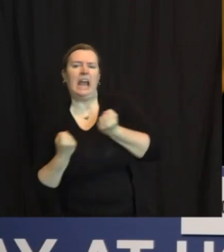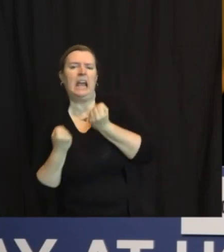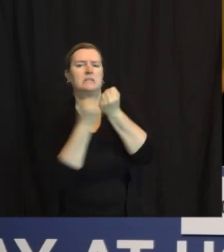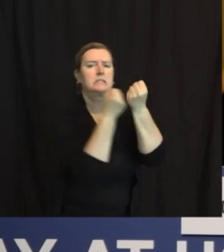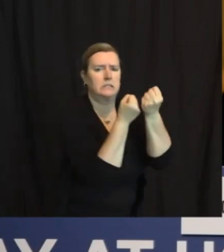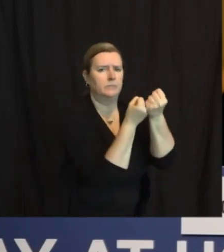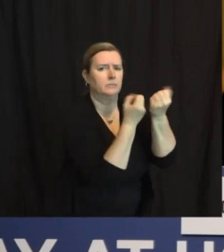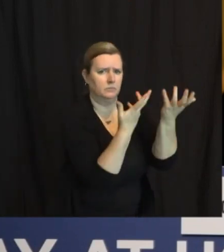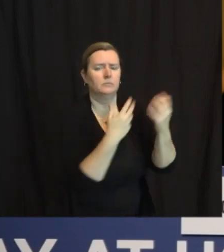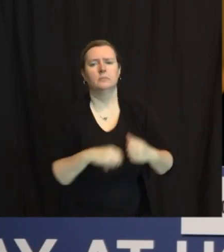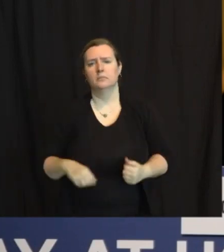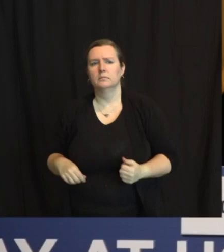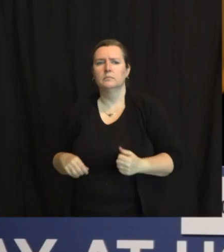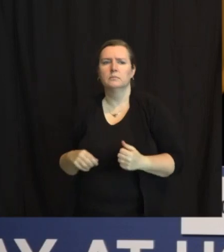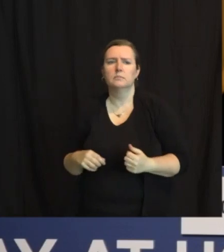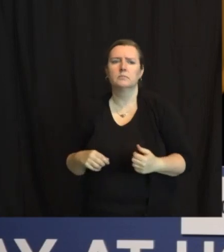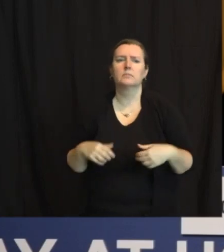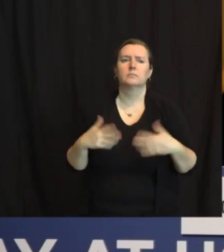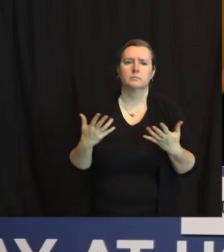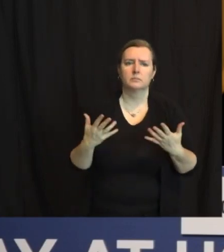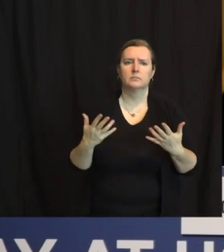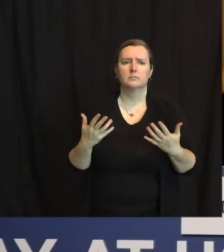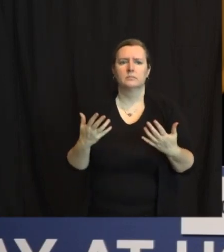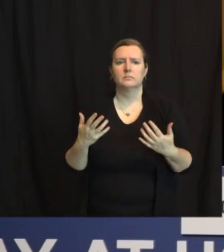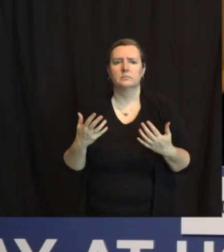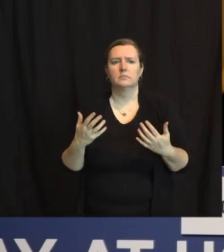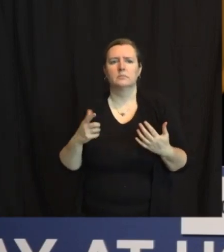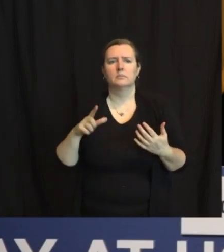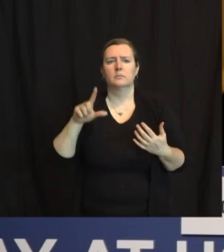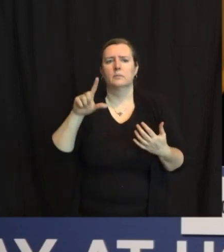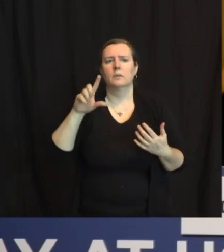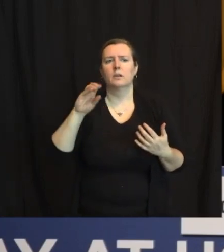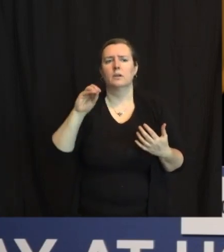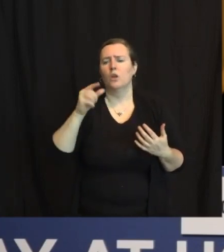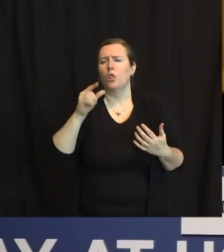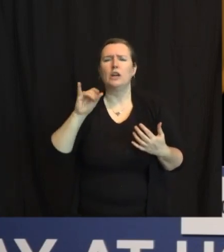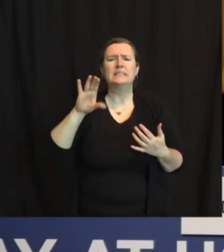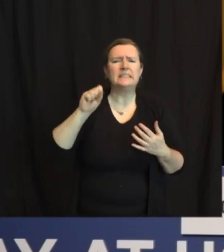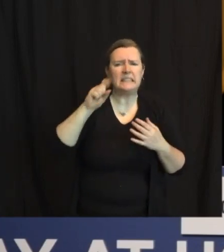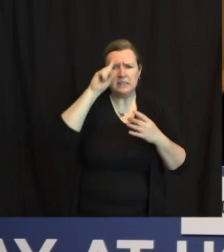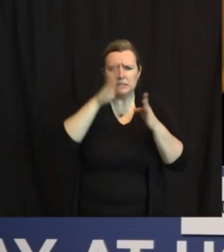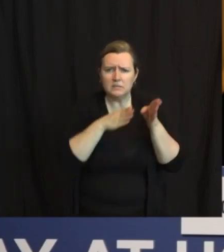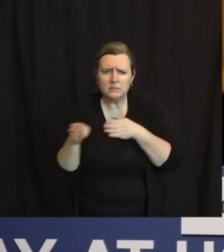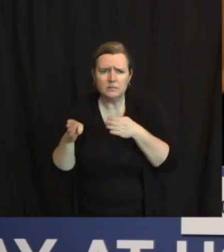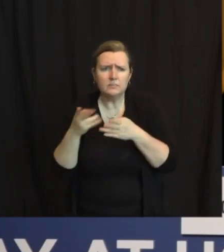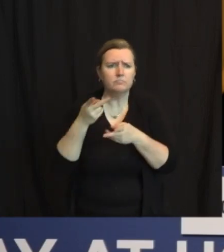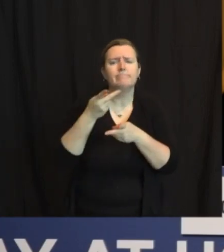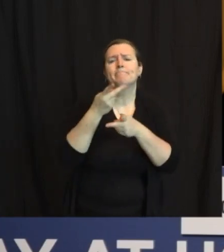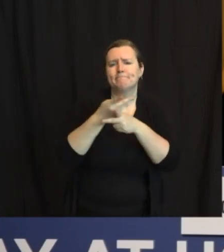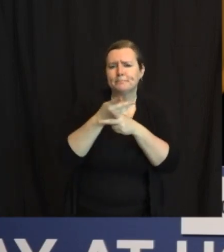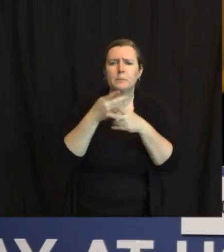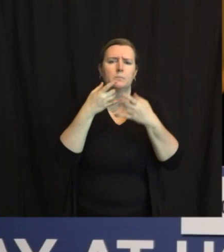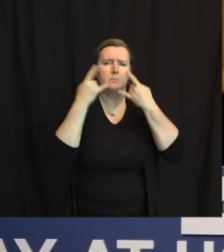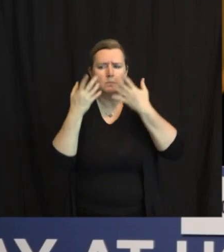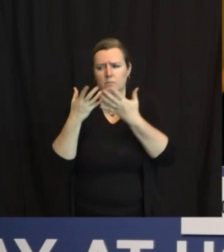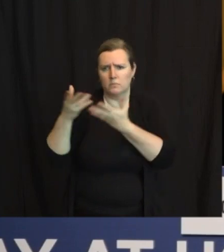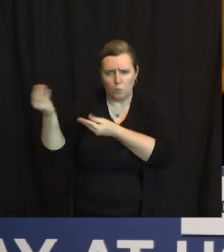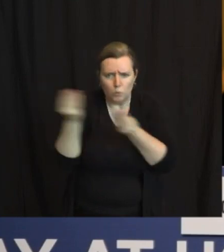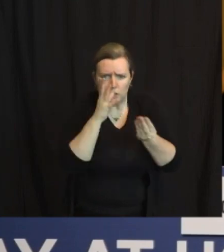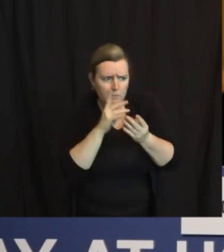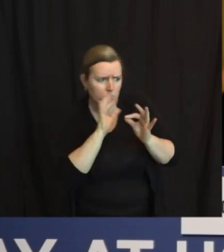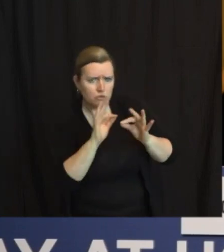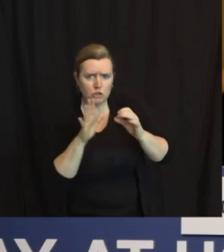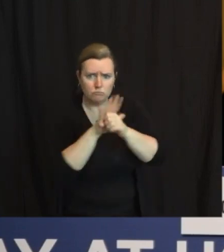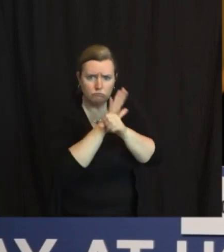logistics work such as managing the PPE supply. The Guard is talking with other nursing homes